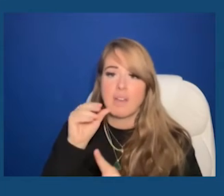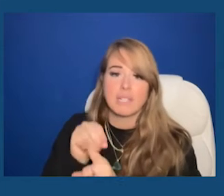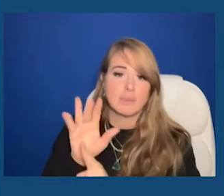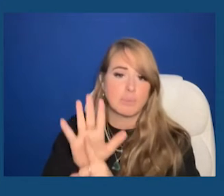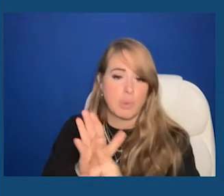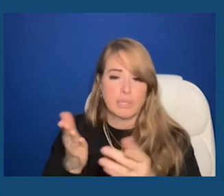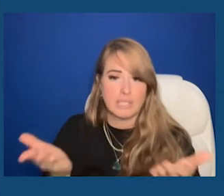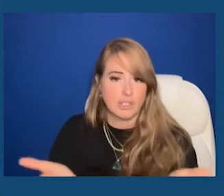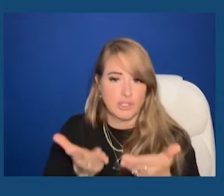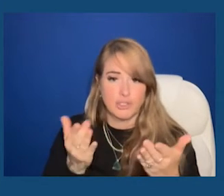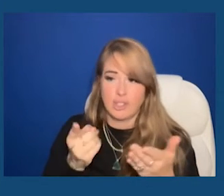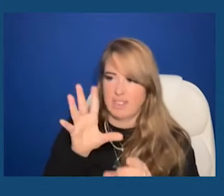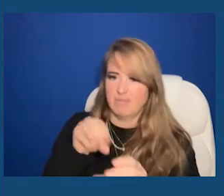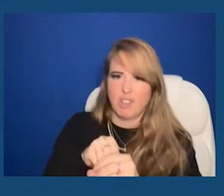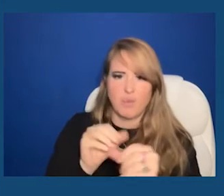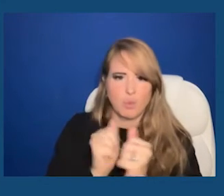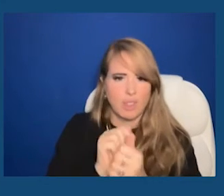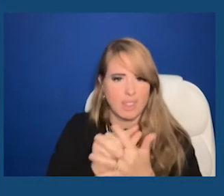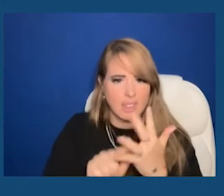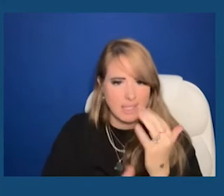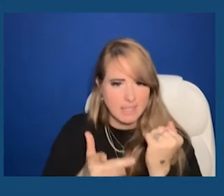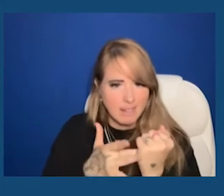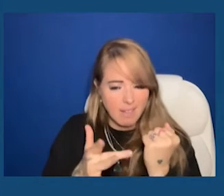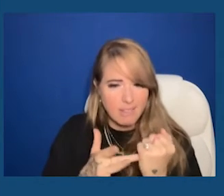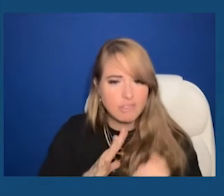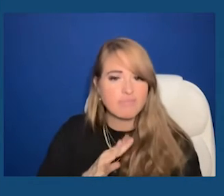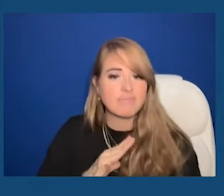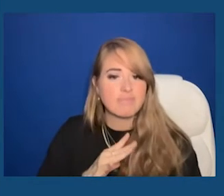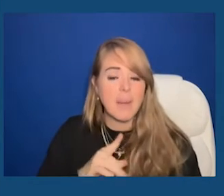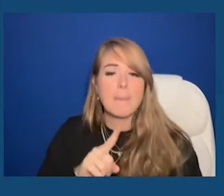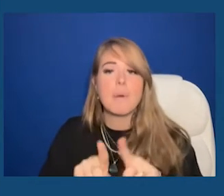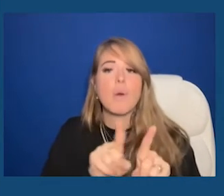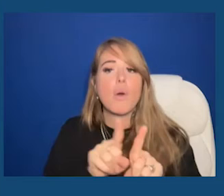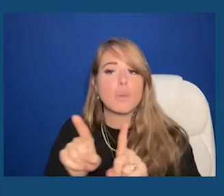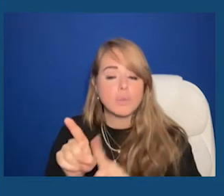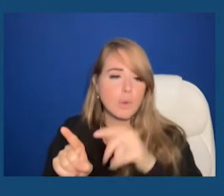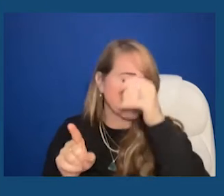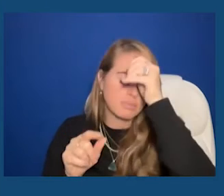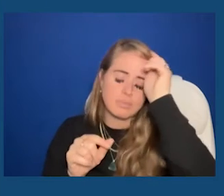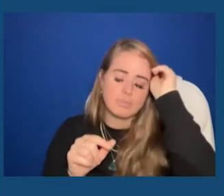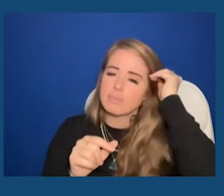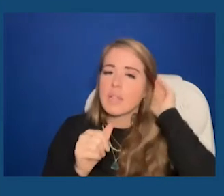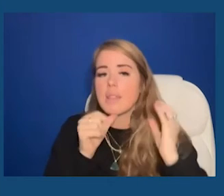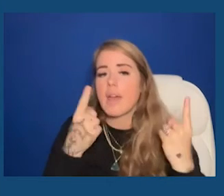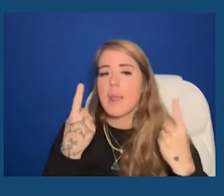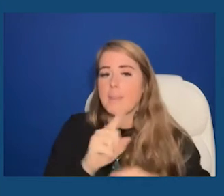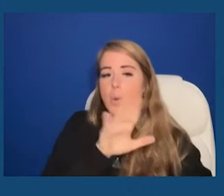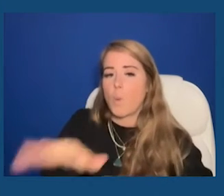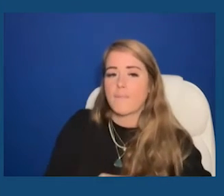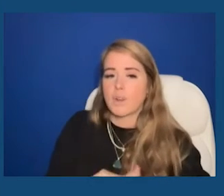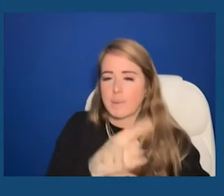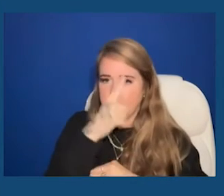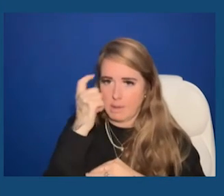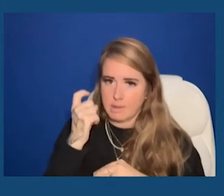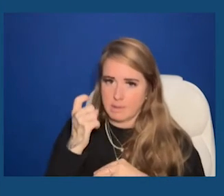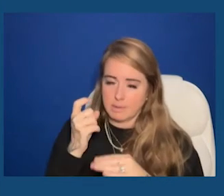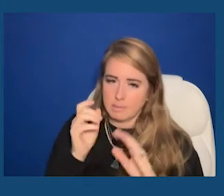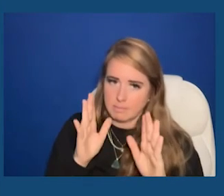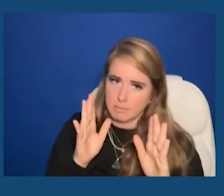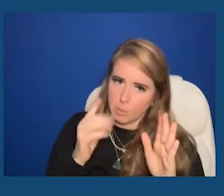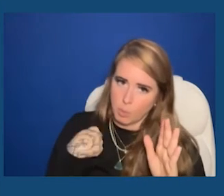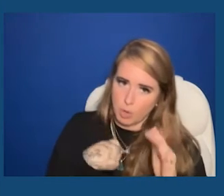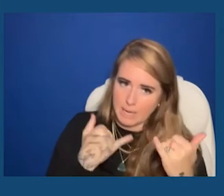these technologies. But also, it won't happen overnight, as impatient as I am, but we're starting.